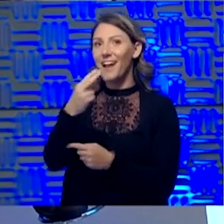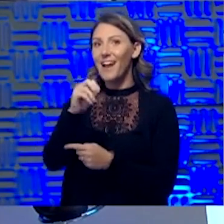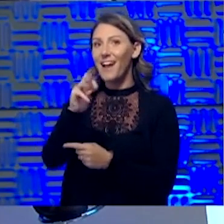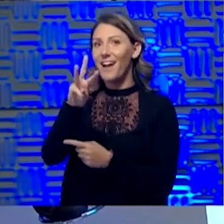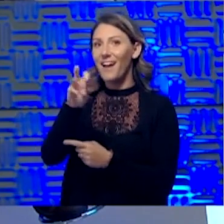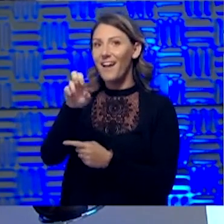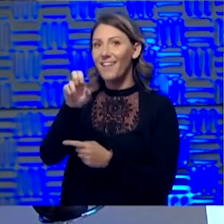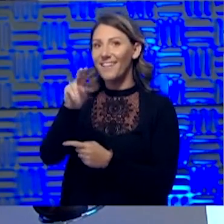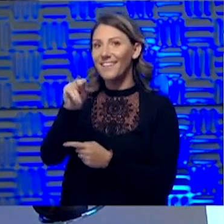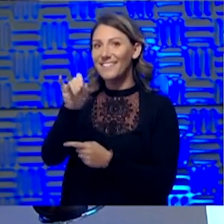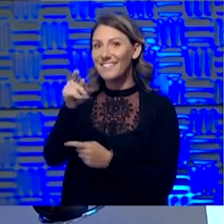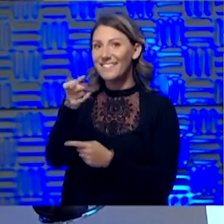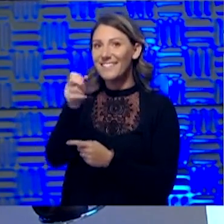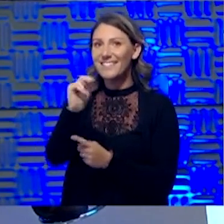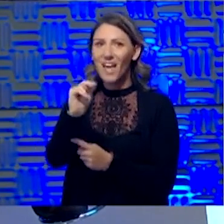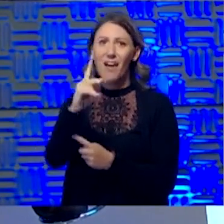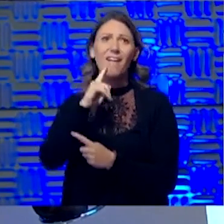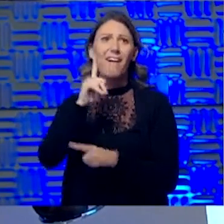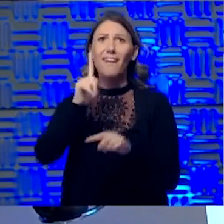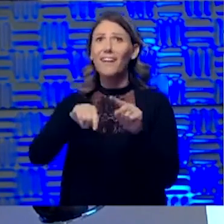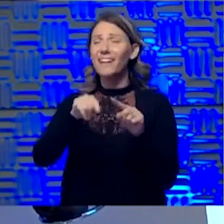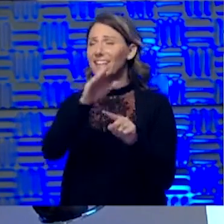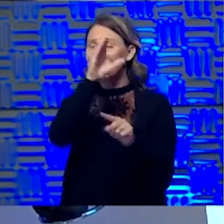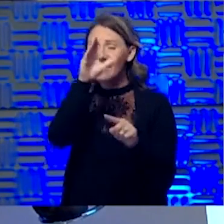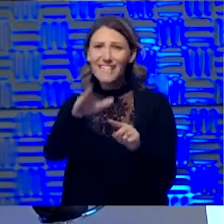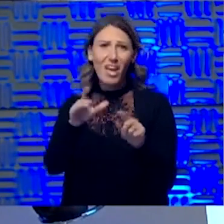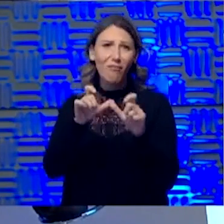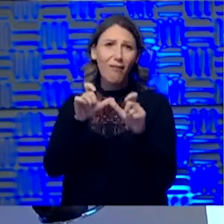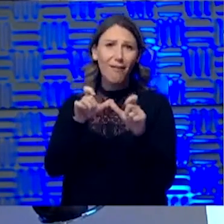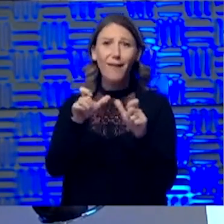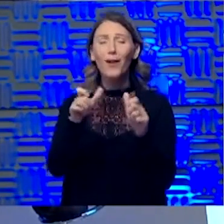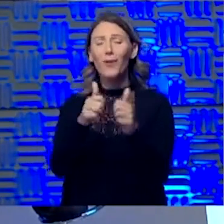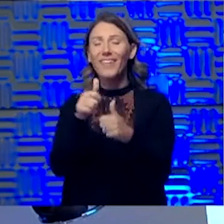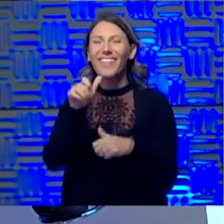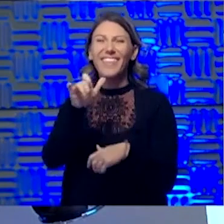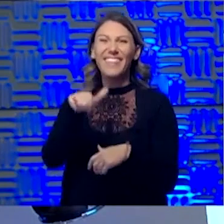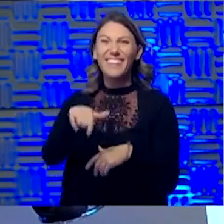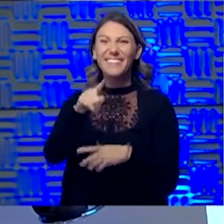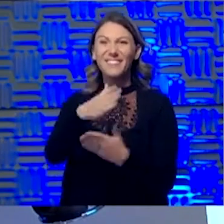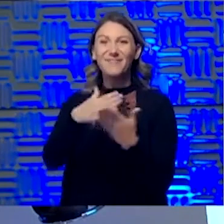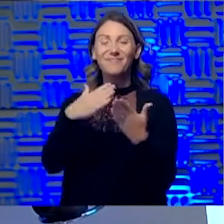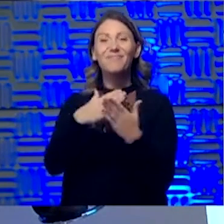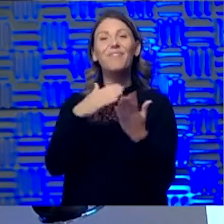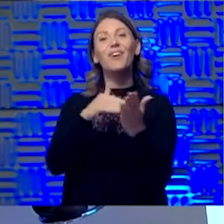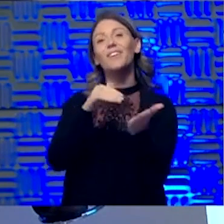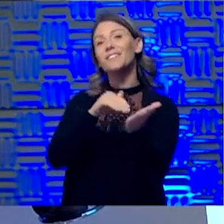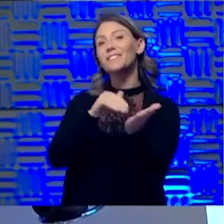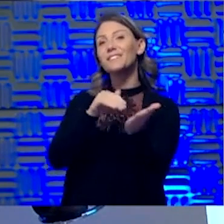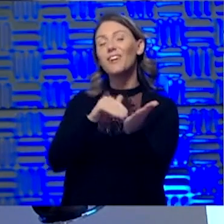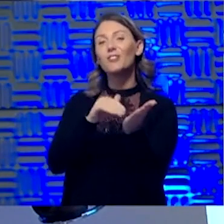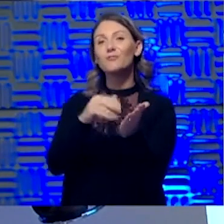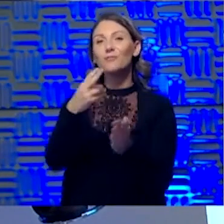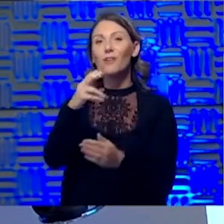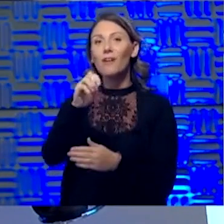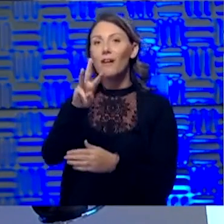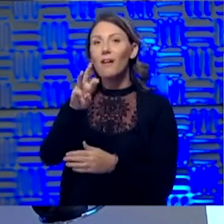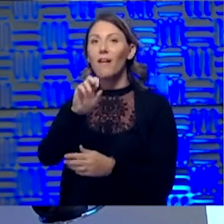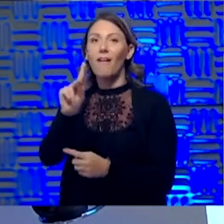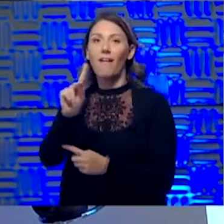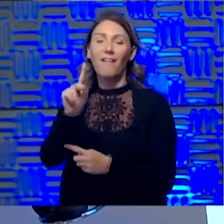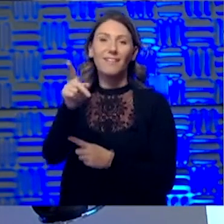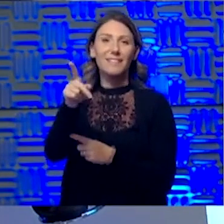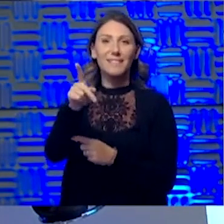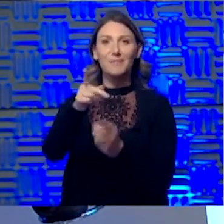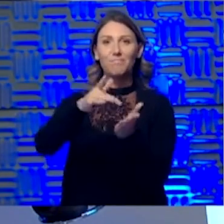sentence correctly. I pray about it every night. Dana Hawkinson, Doc Hawk. He is the Medical Director of Infection Disease and